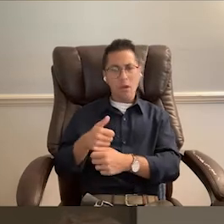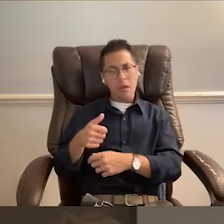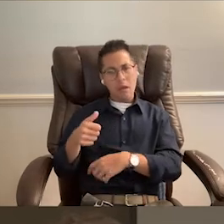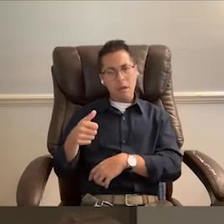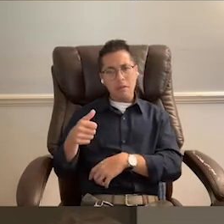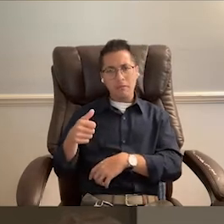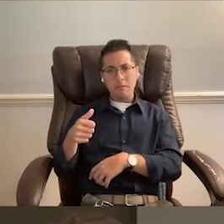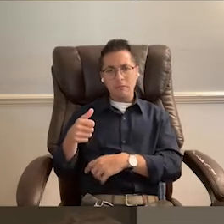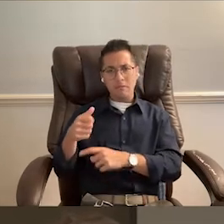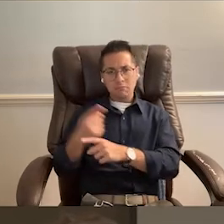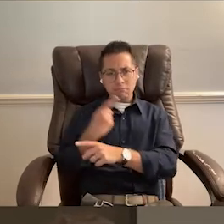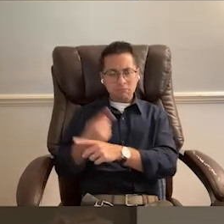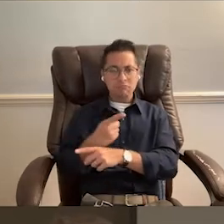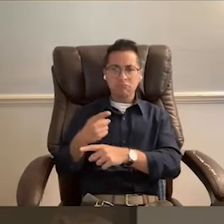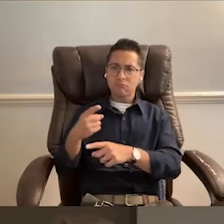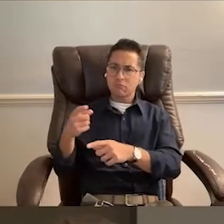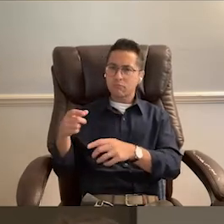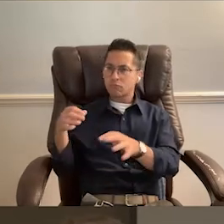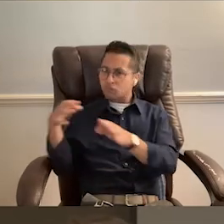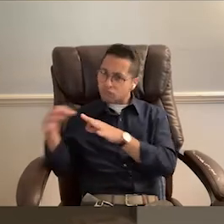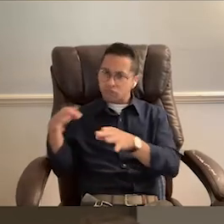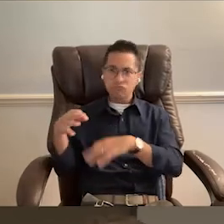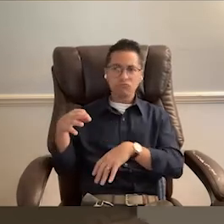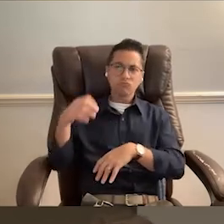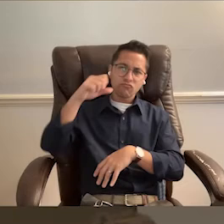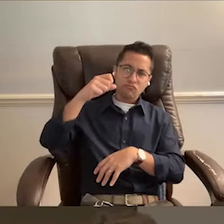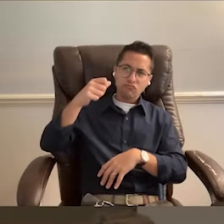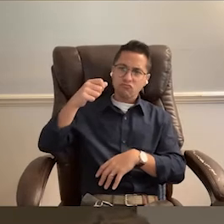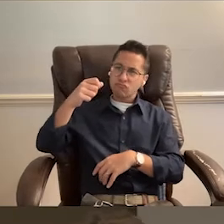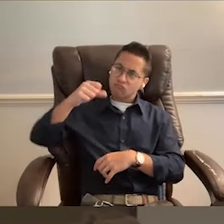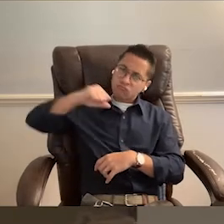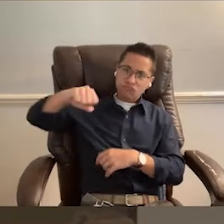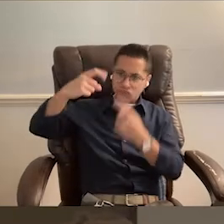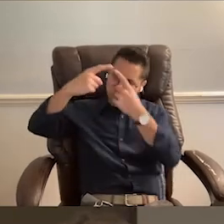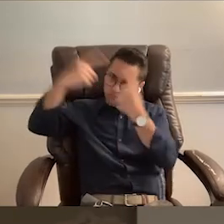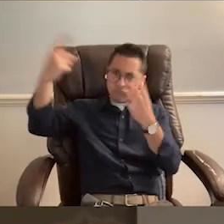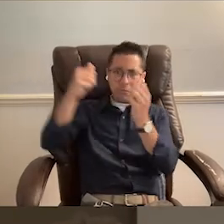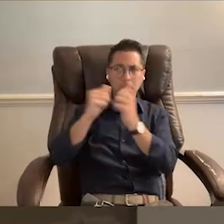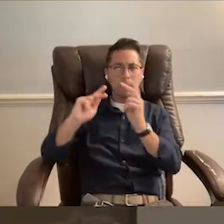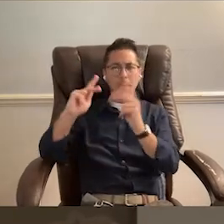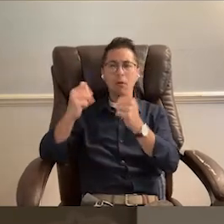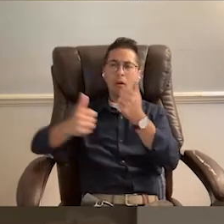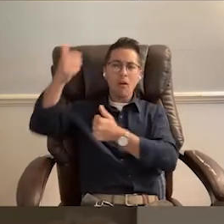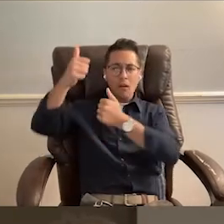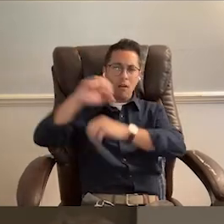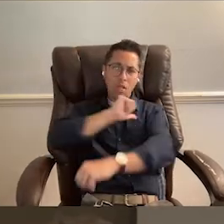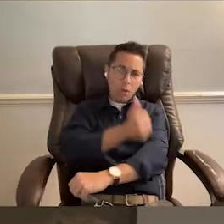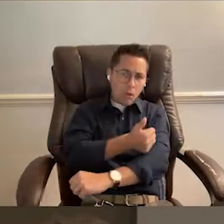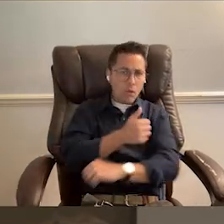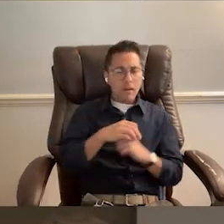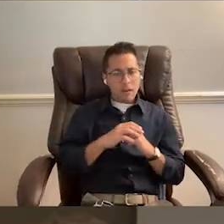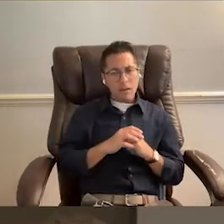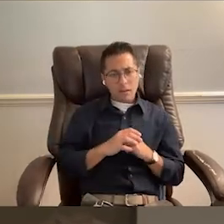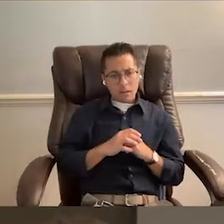an ongoing pattern of uncooperative, defiant, hostile, and annoying behavior towards people in authority.